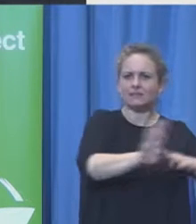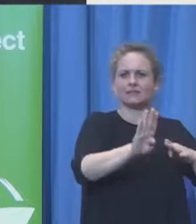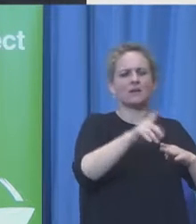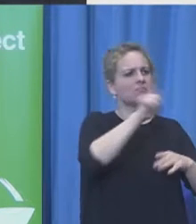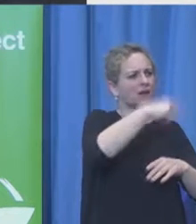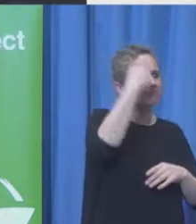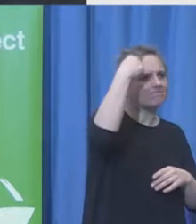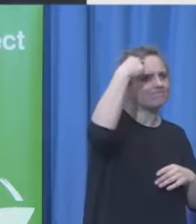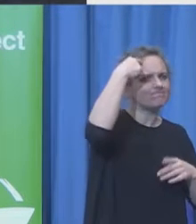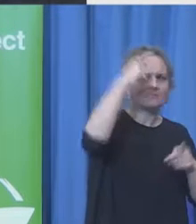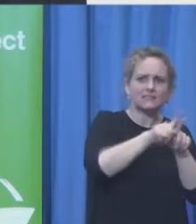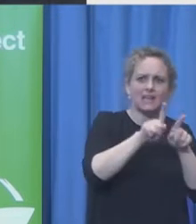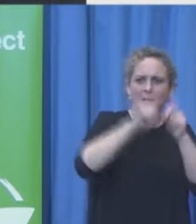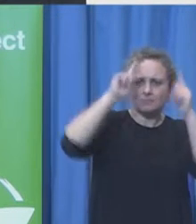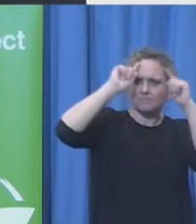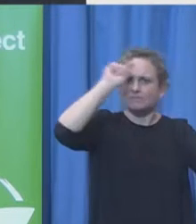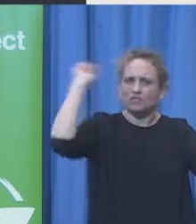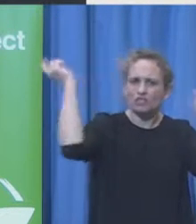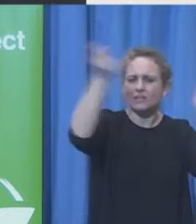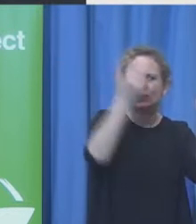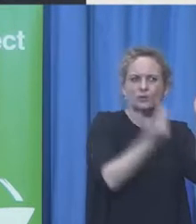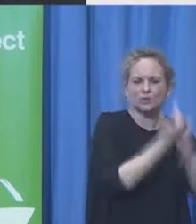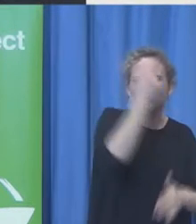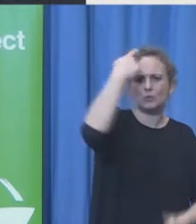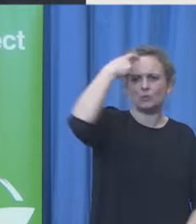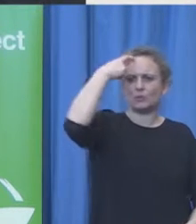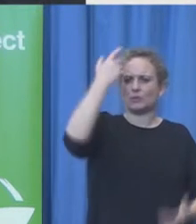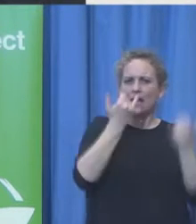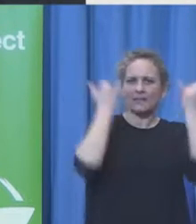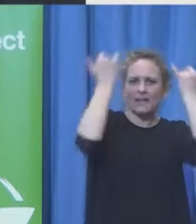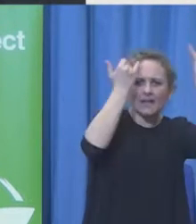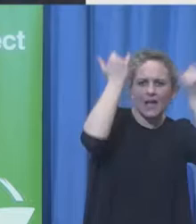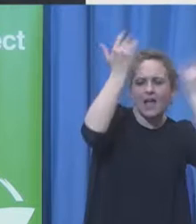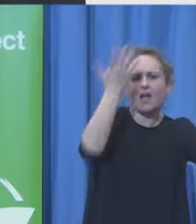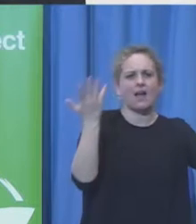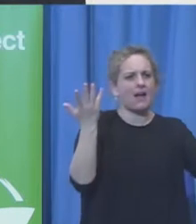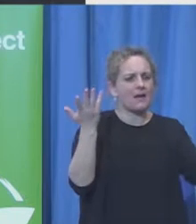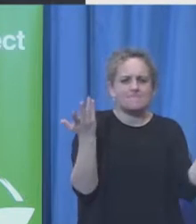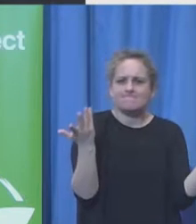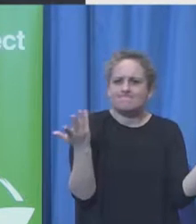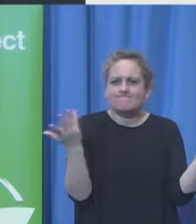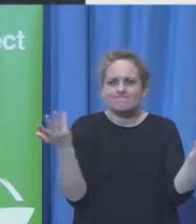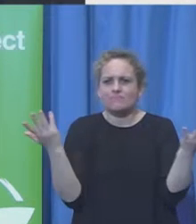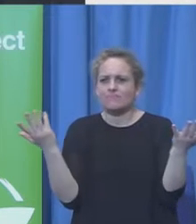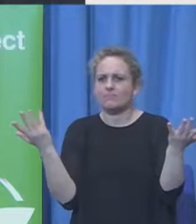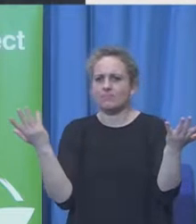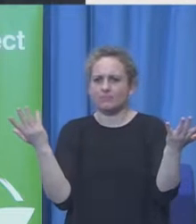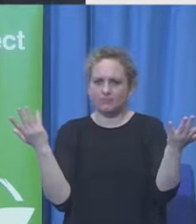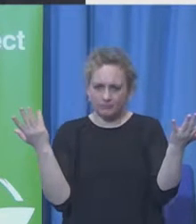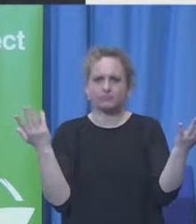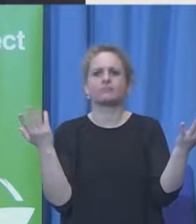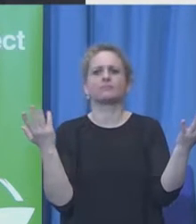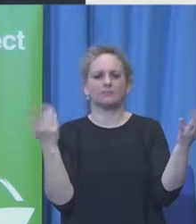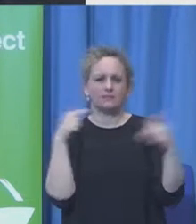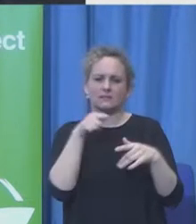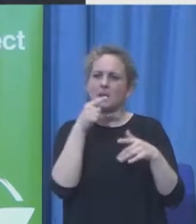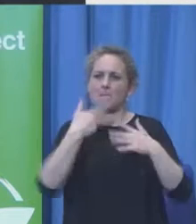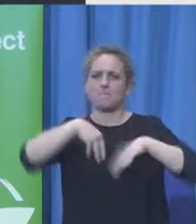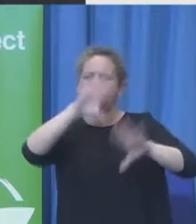to assist them in changing their attitudes. That's a cultural thing as much as anything